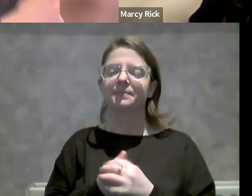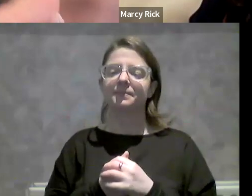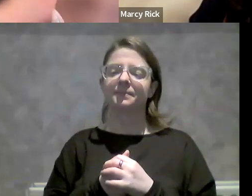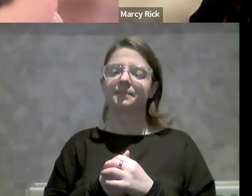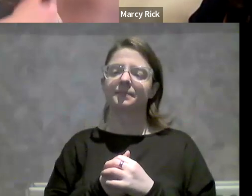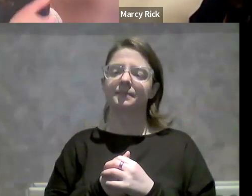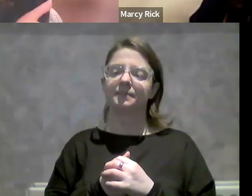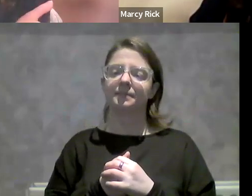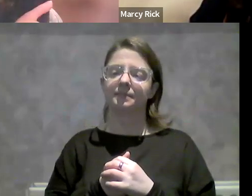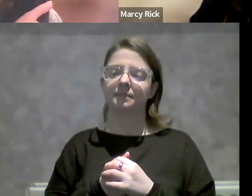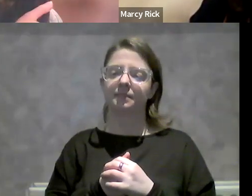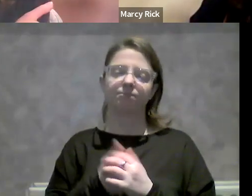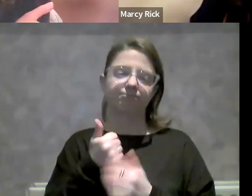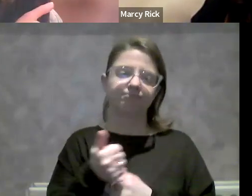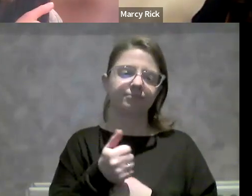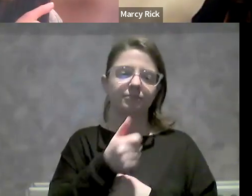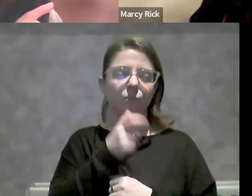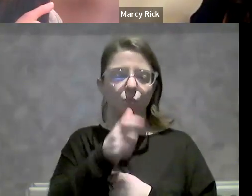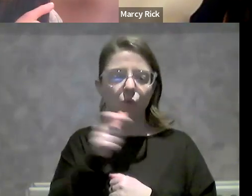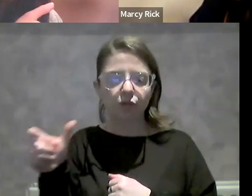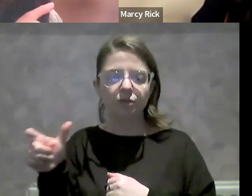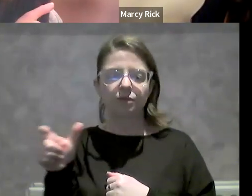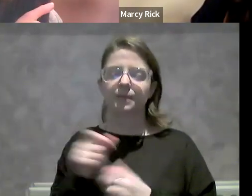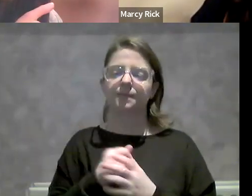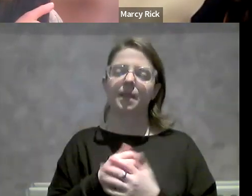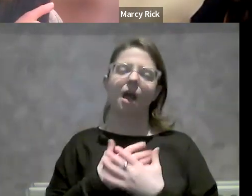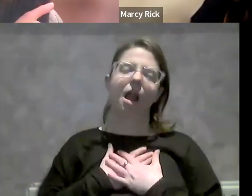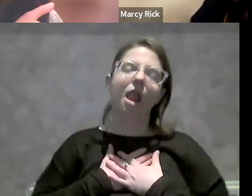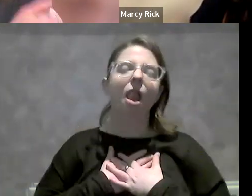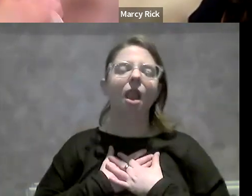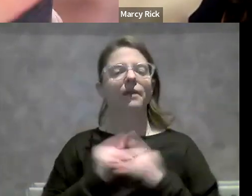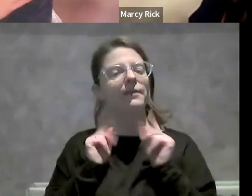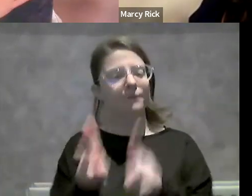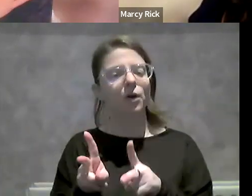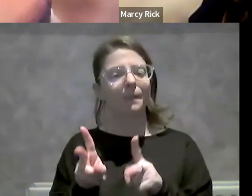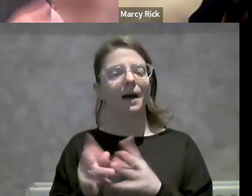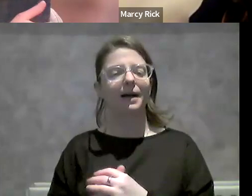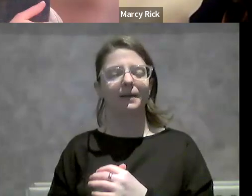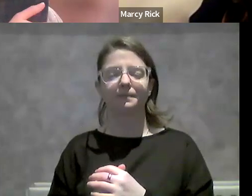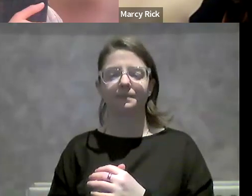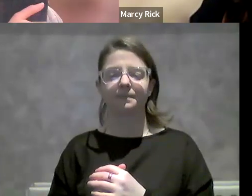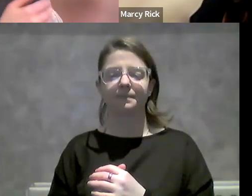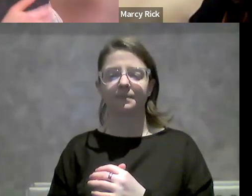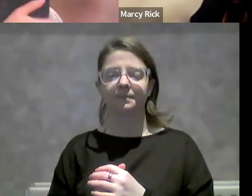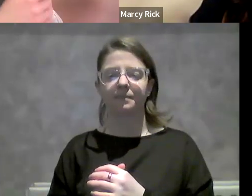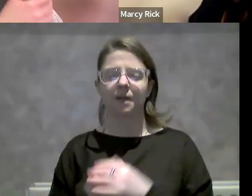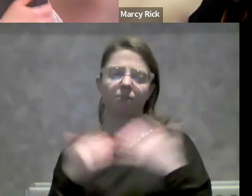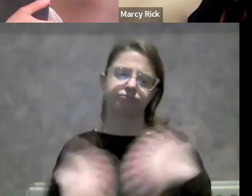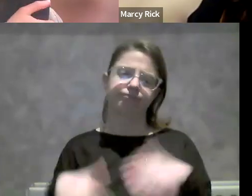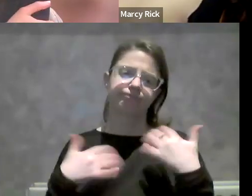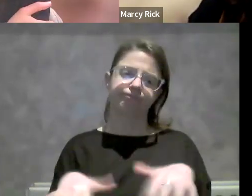And brilliantly chosen words, excellent. And Jay said, love this format, B. Evan said, so